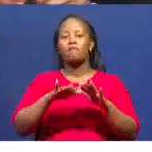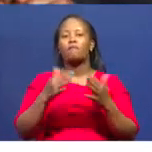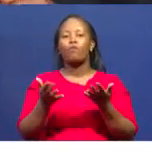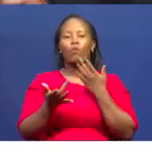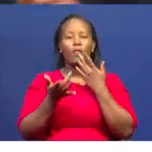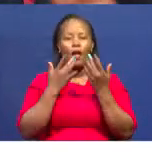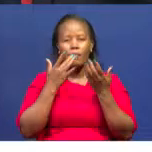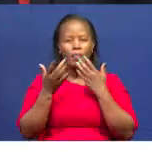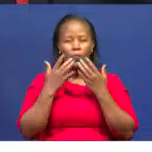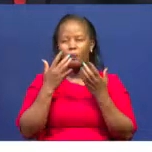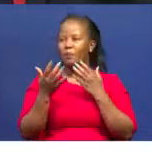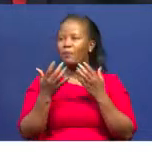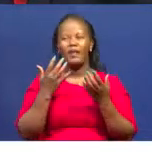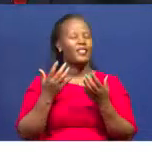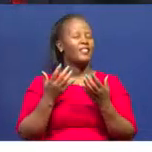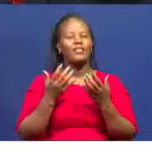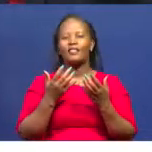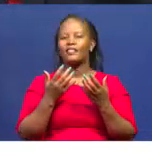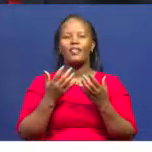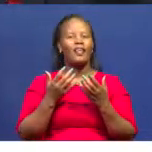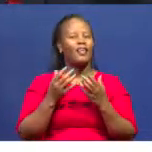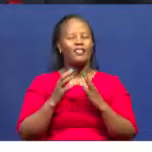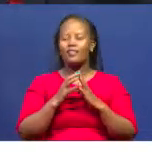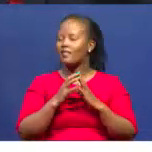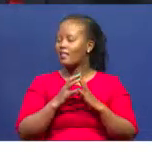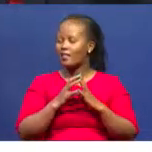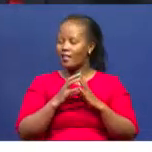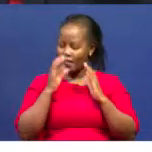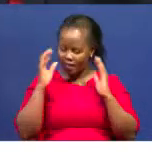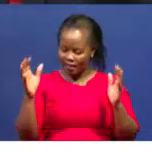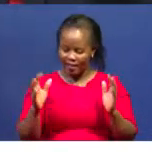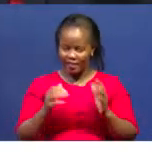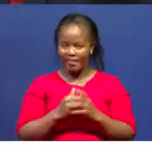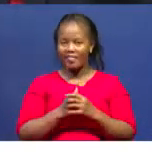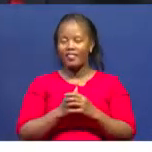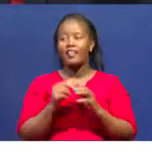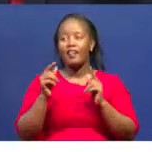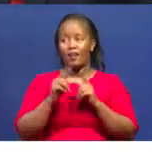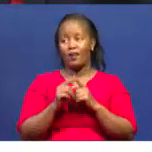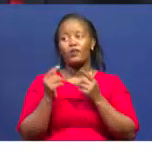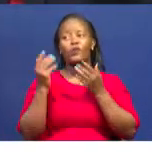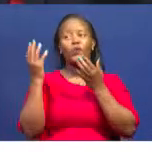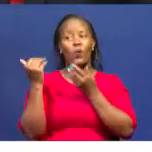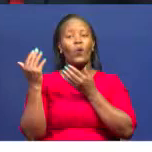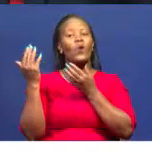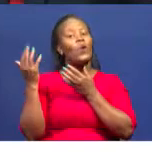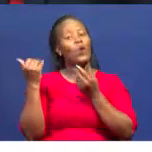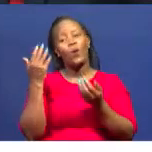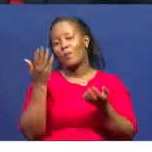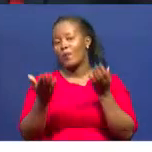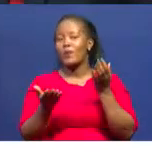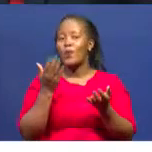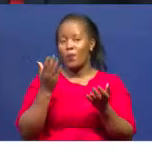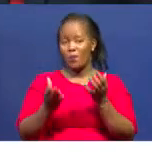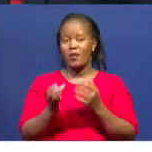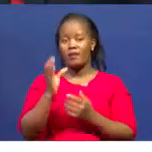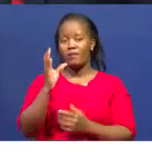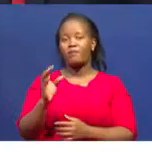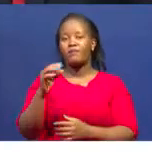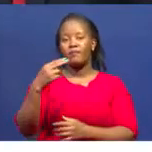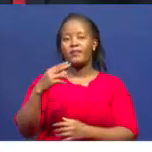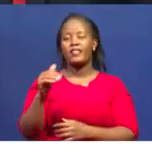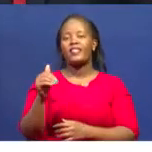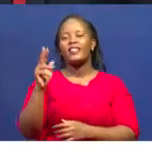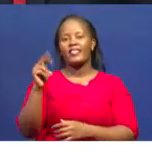Kampala is one that is unrivaled. And we hope maybe Chan will pick some lessons from